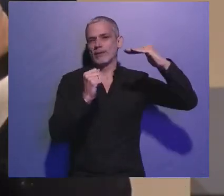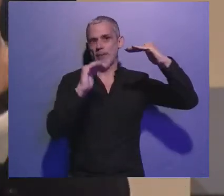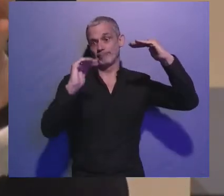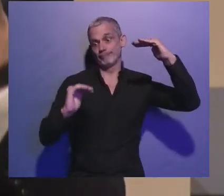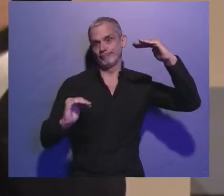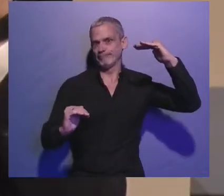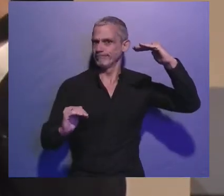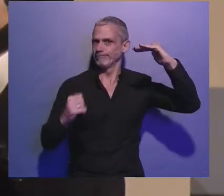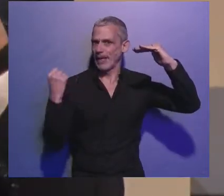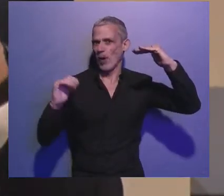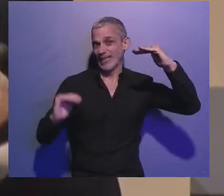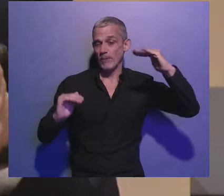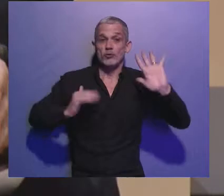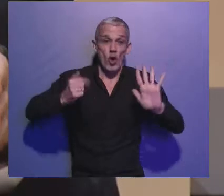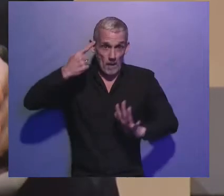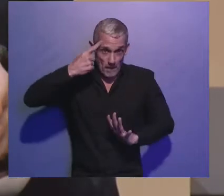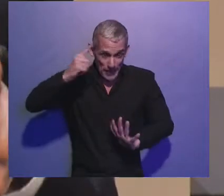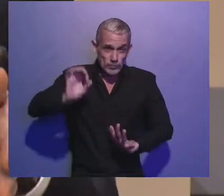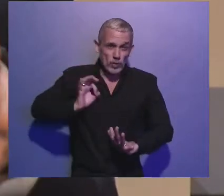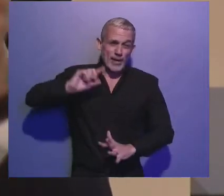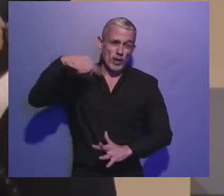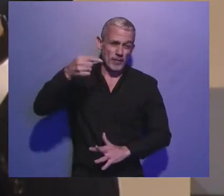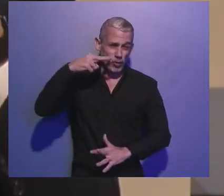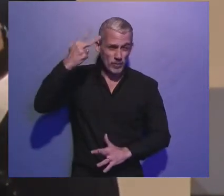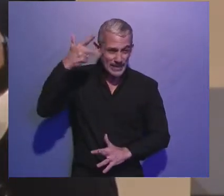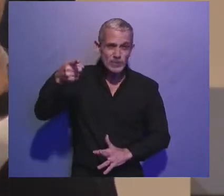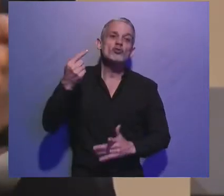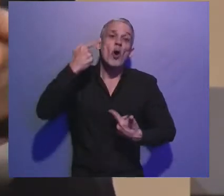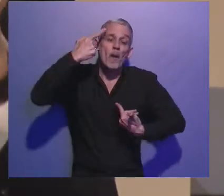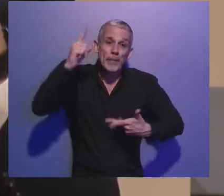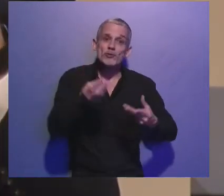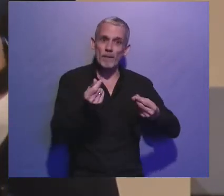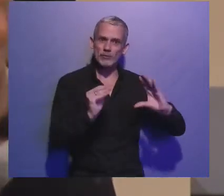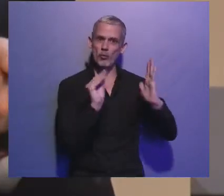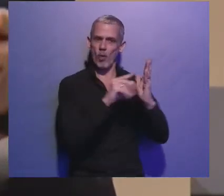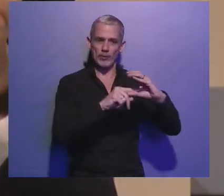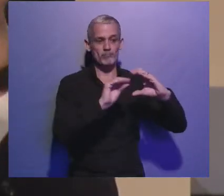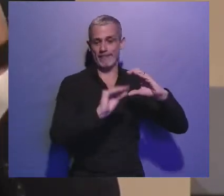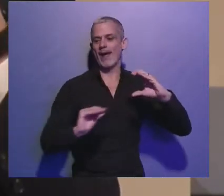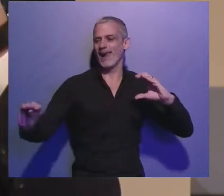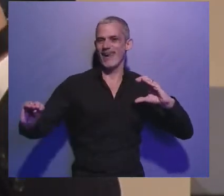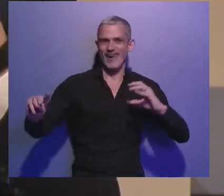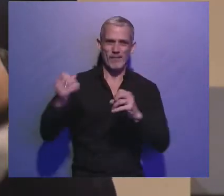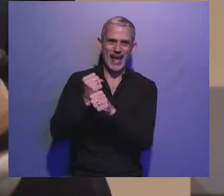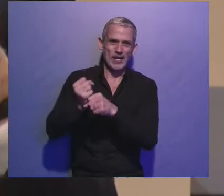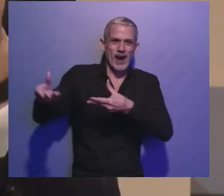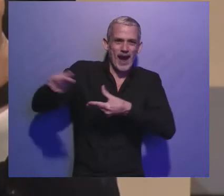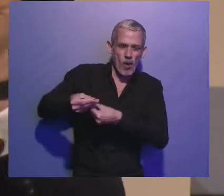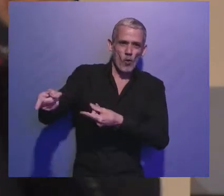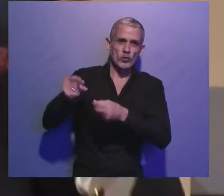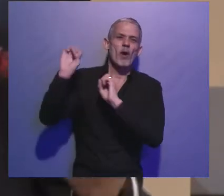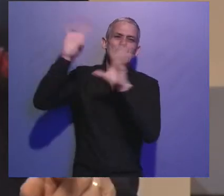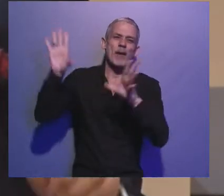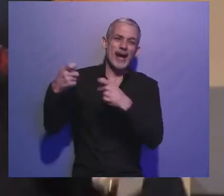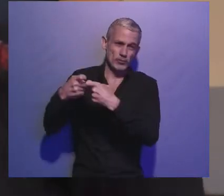government initiatives. But we are sure that in the budget for next year, we will have